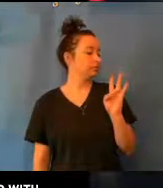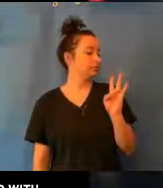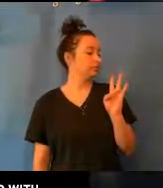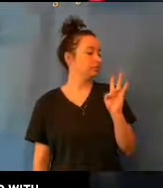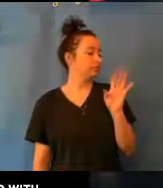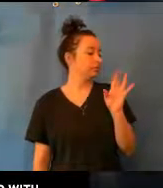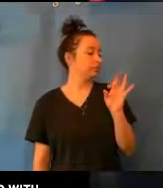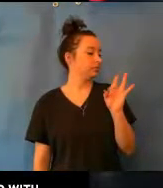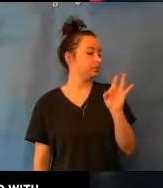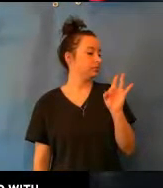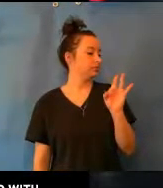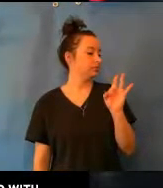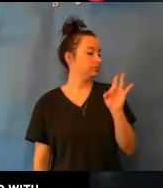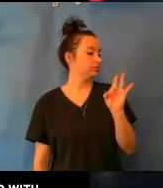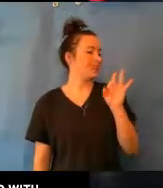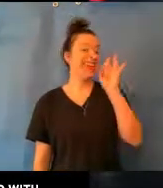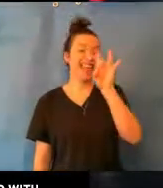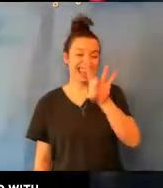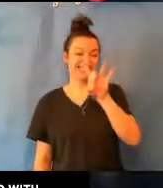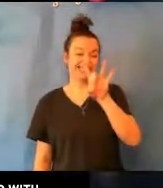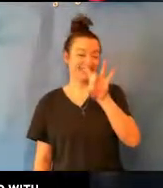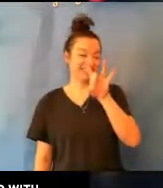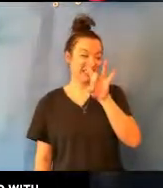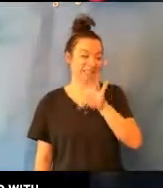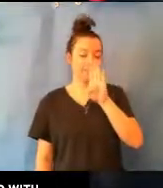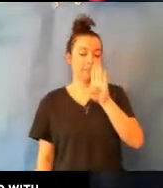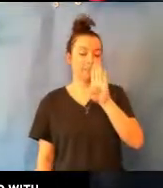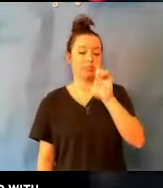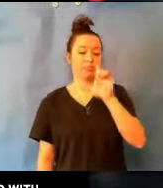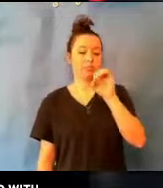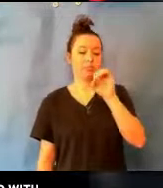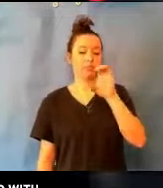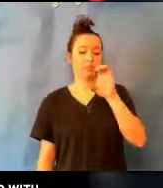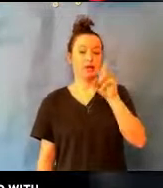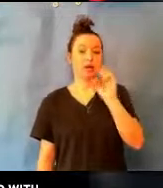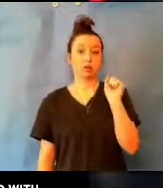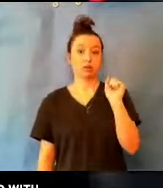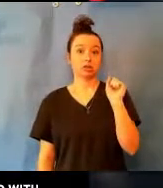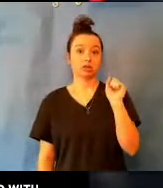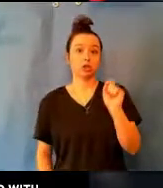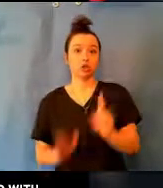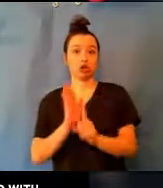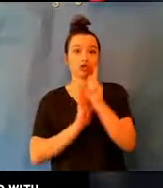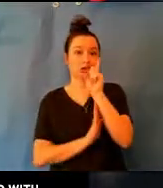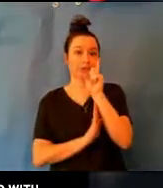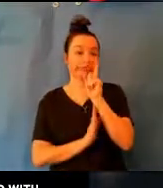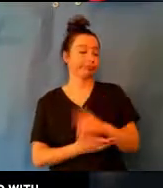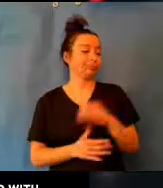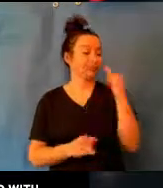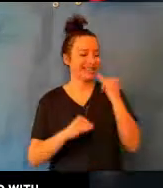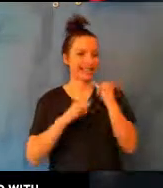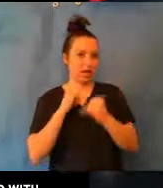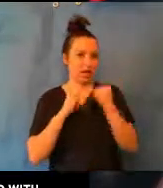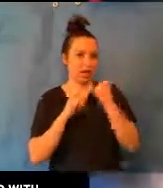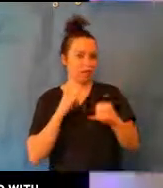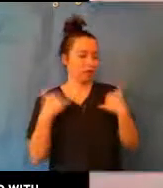7, 8. He is 8 blocks tall. All right, last